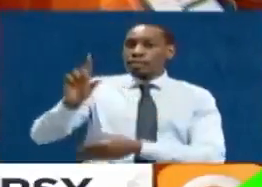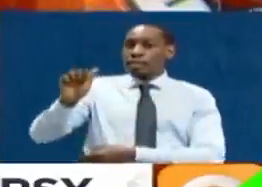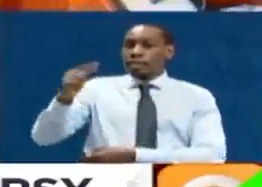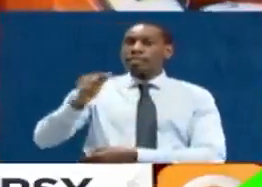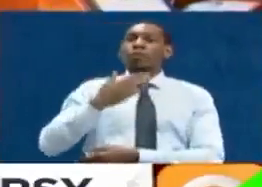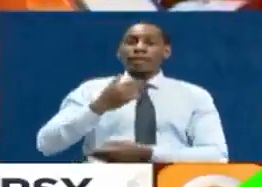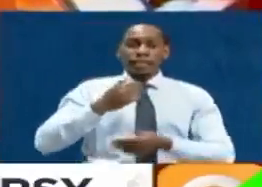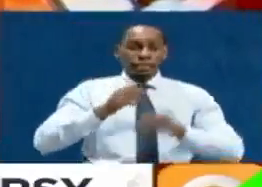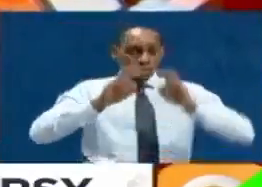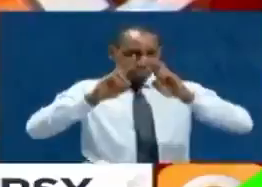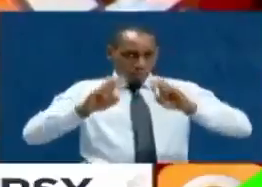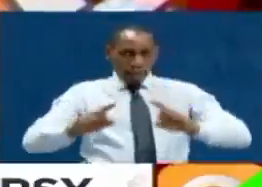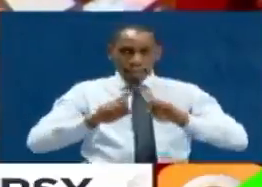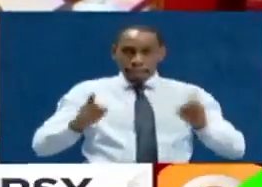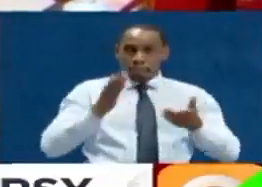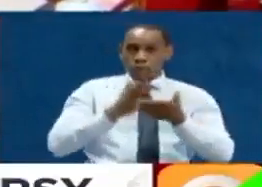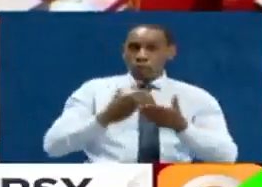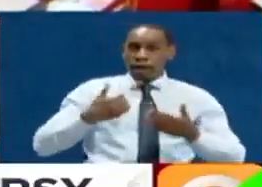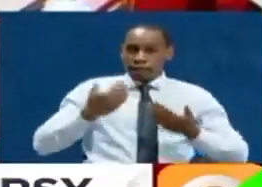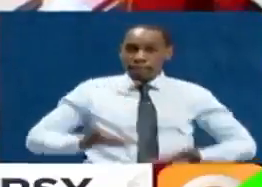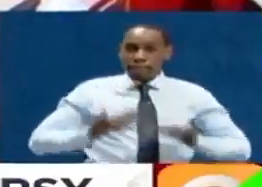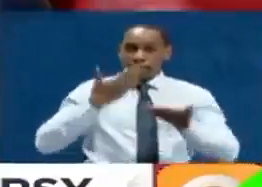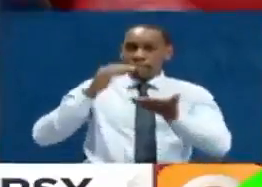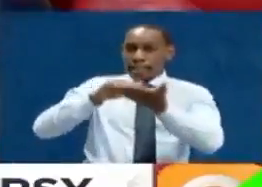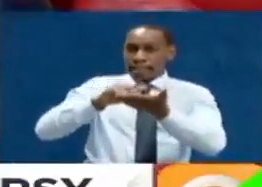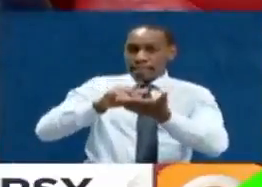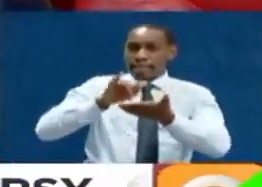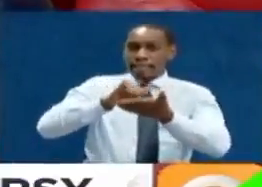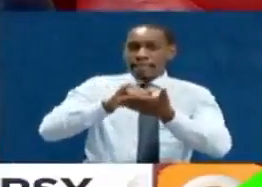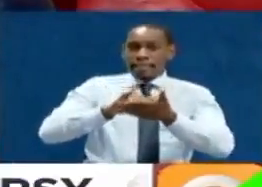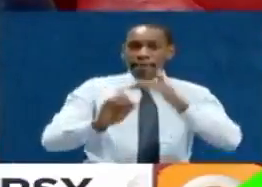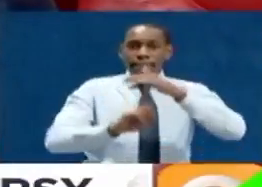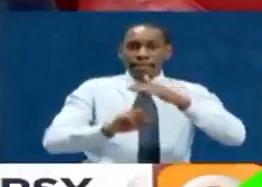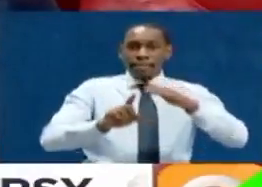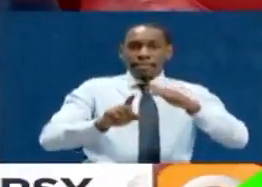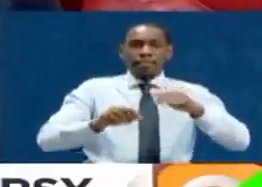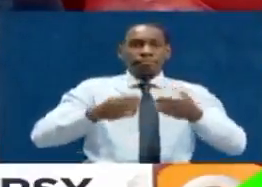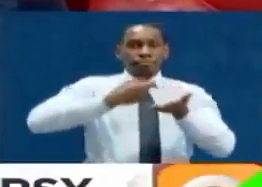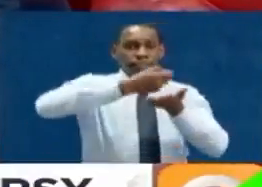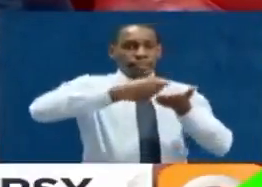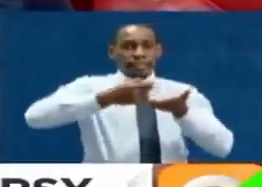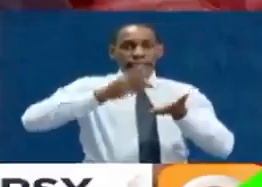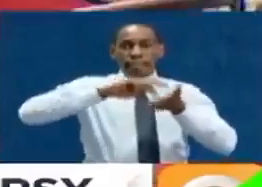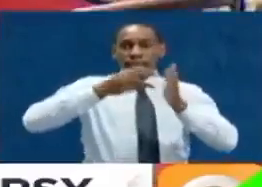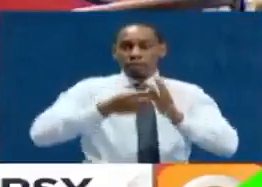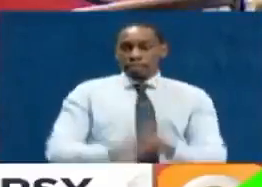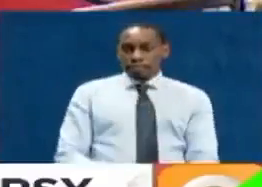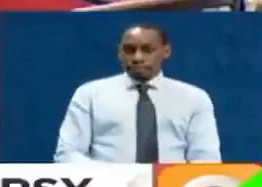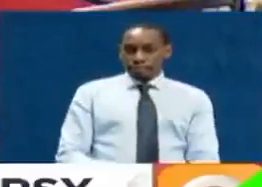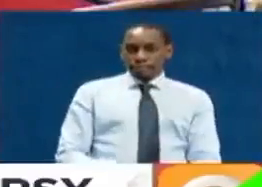wanted to verify, yet there was an express letter from him allowing the ministry to sign the contracts. So